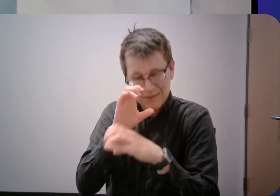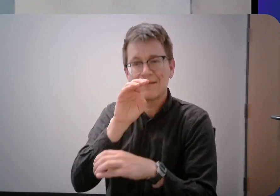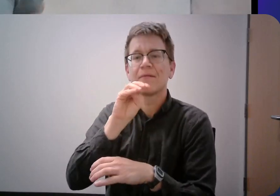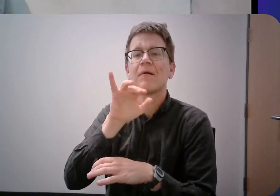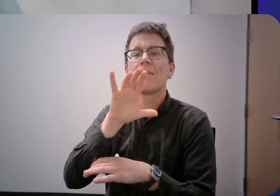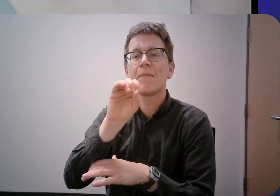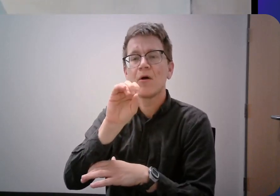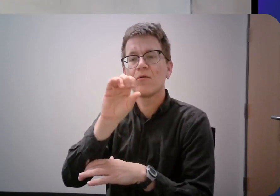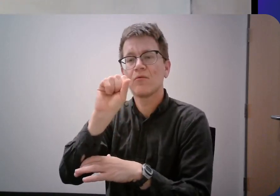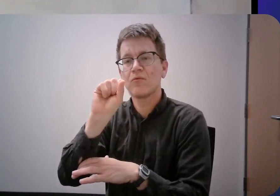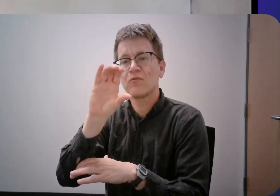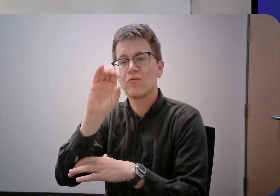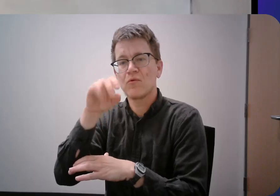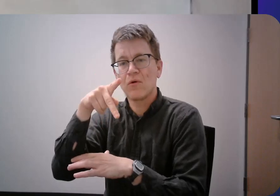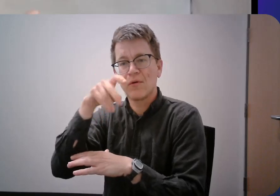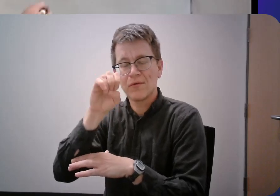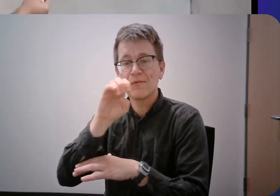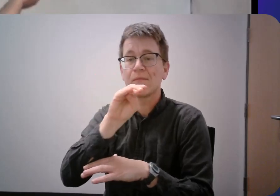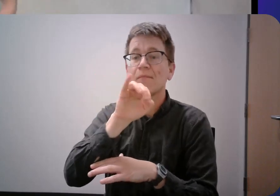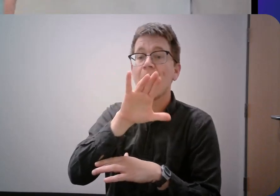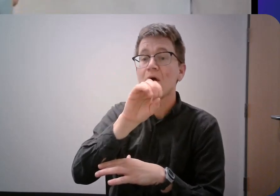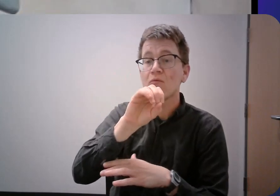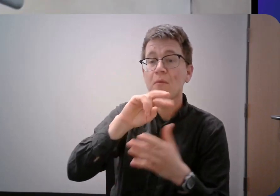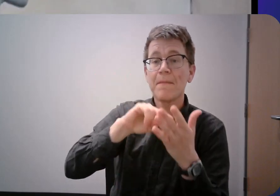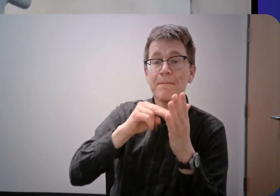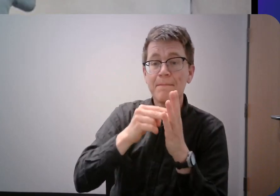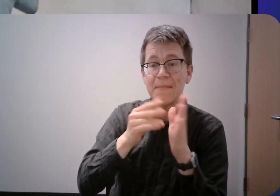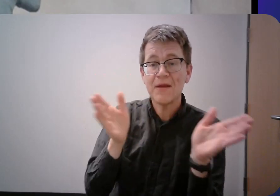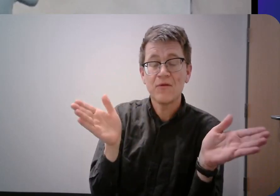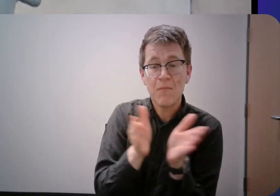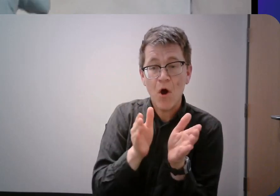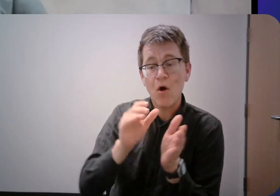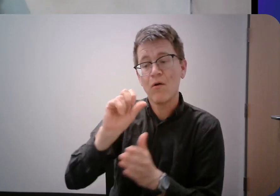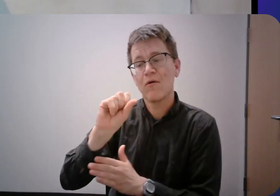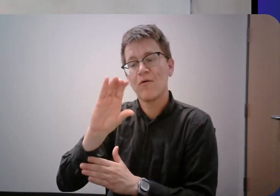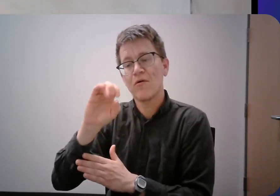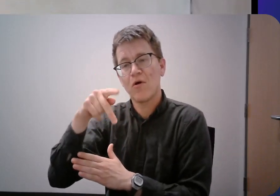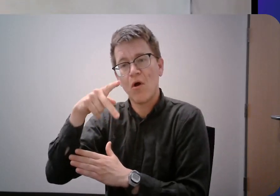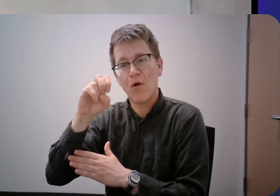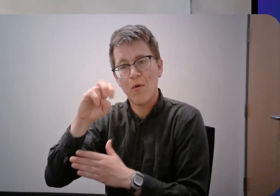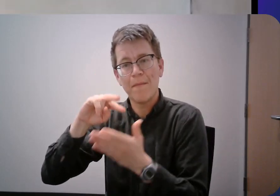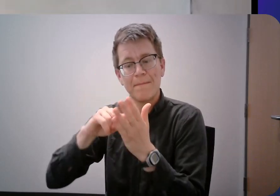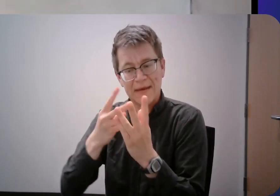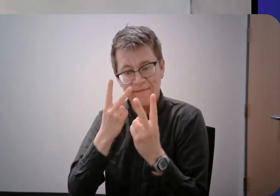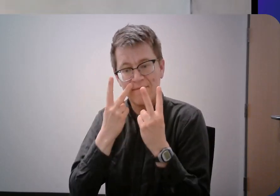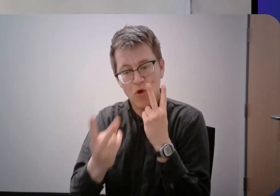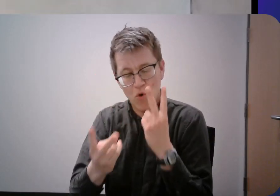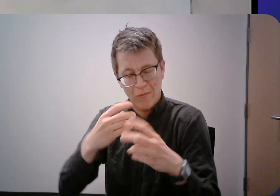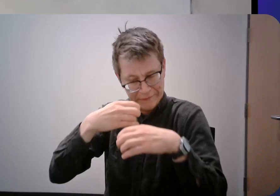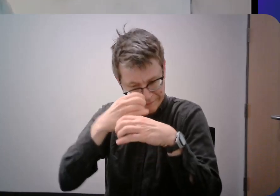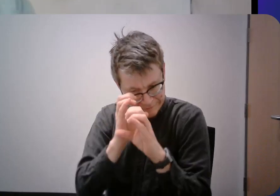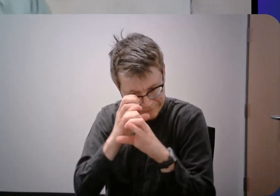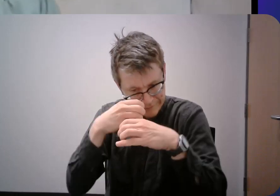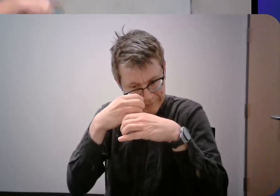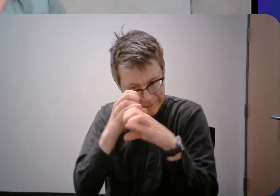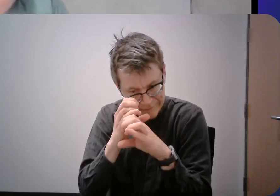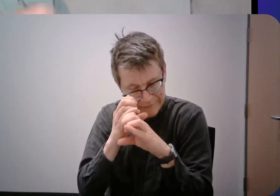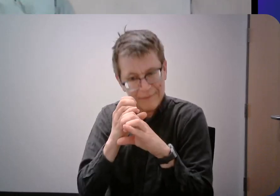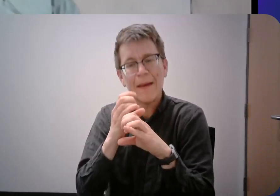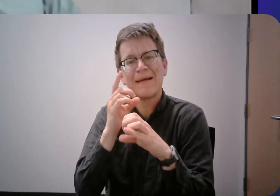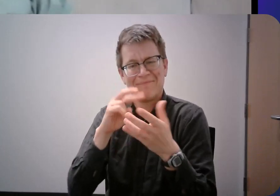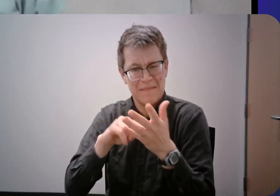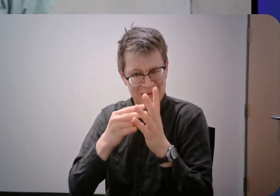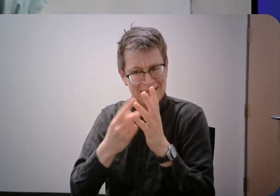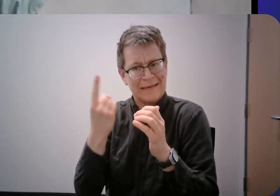much. Okay? First things first, when you learn about cells, we always sort of instinctively are trained to see